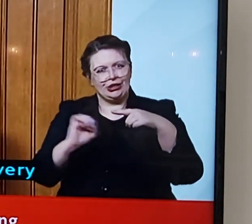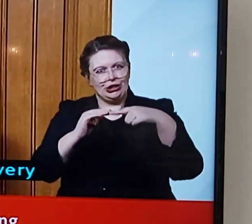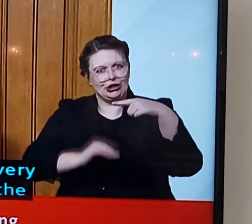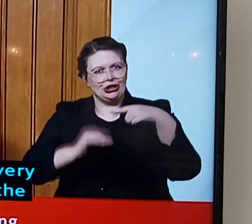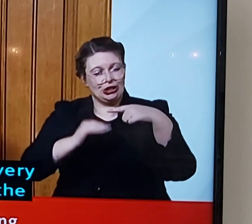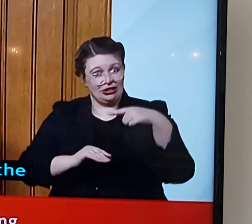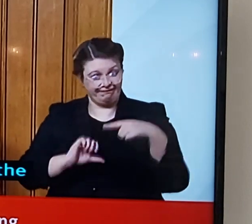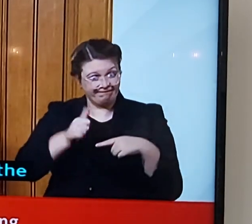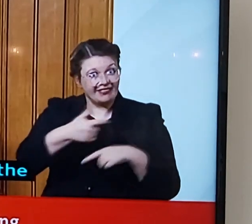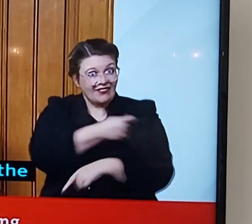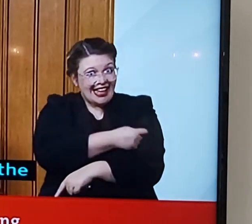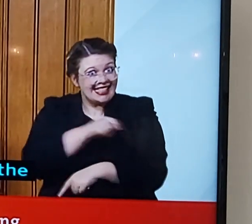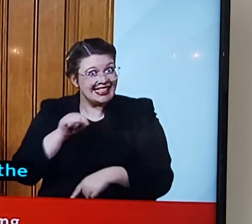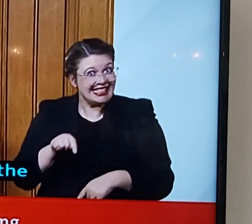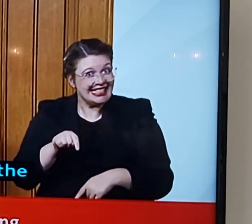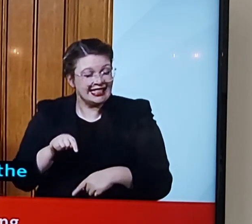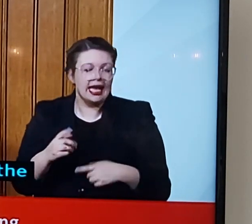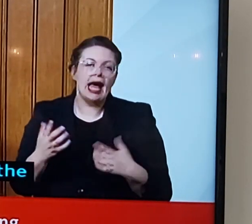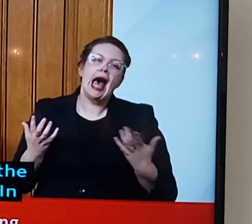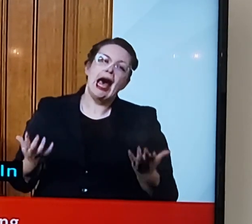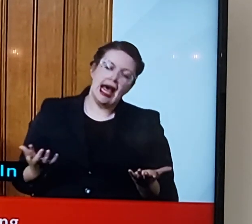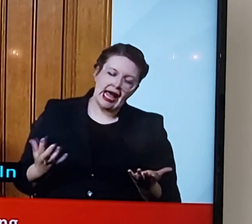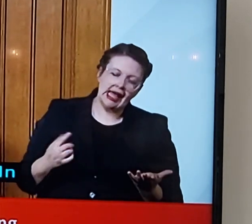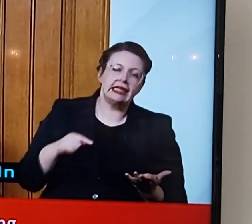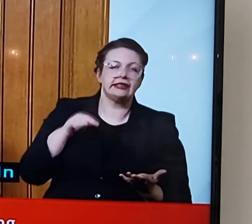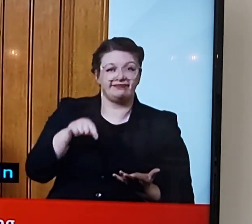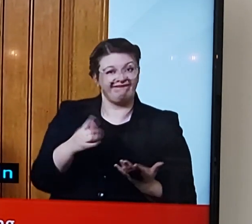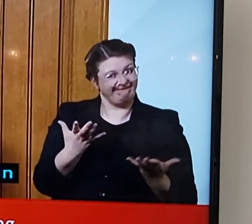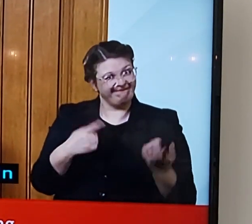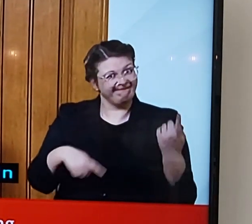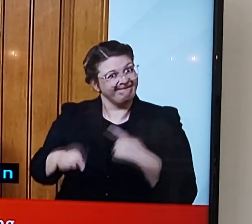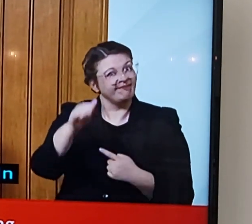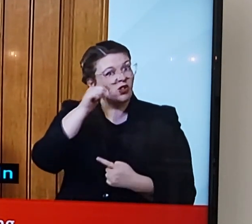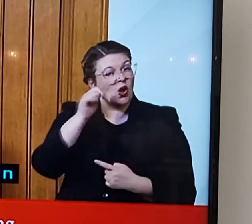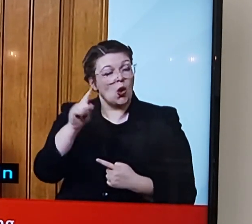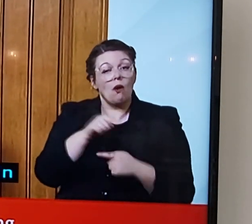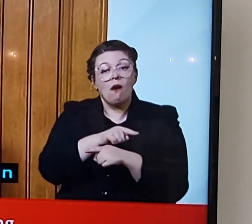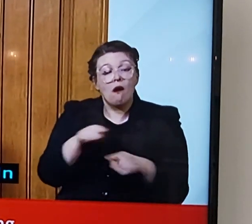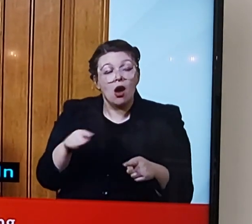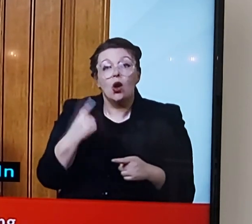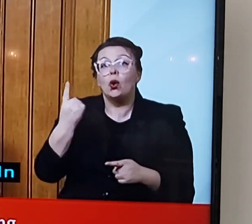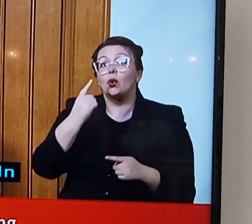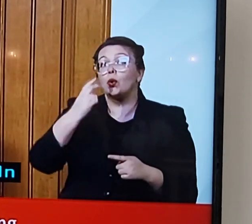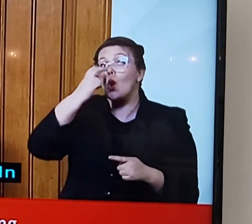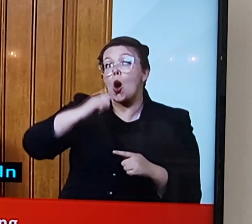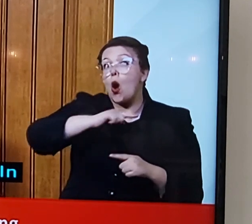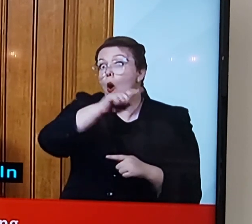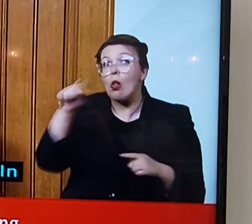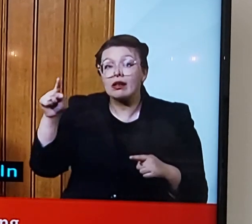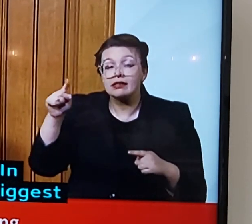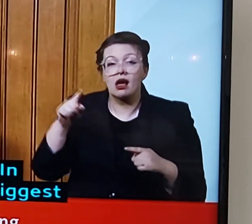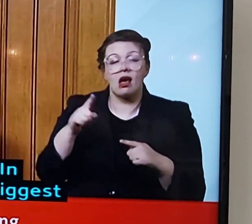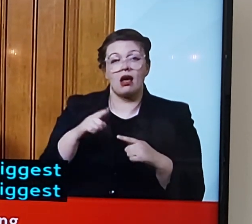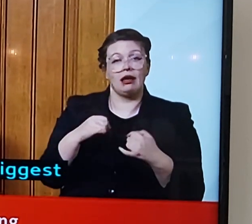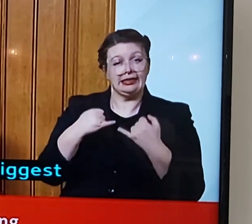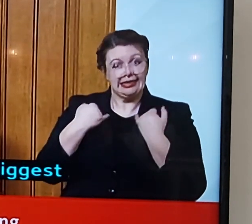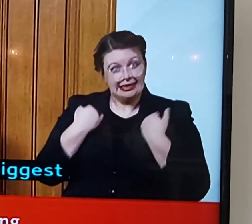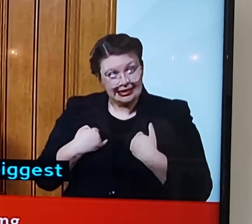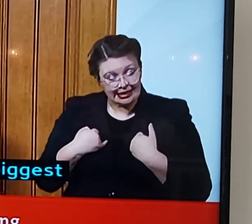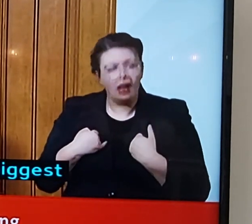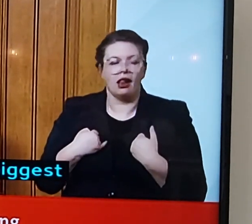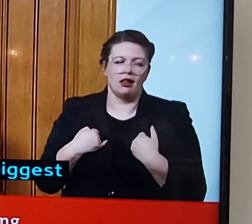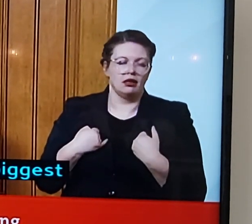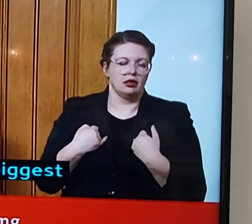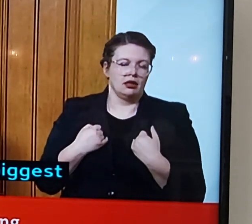the biggest risk, as everyone will by now know, is in those who are older or have health conditions. So it's quite right that those